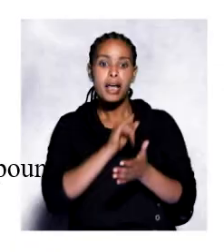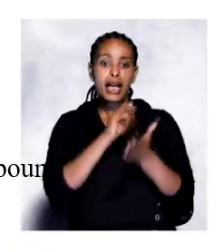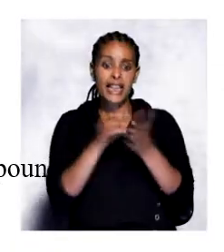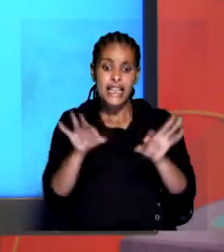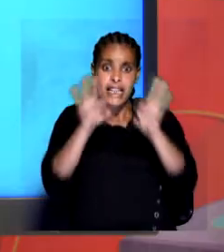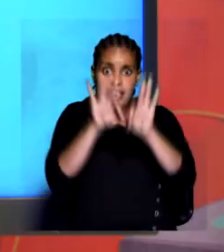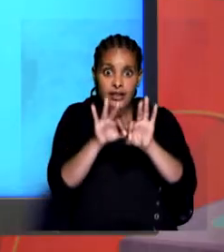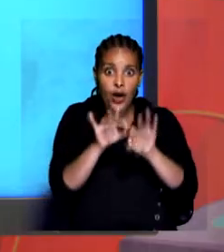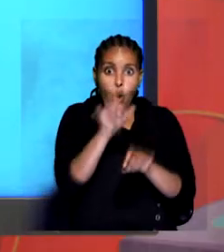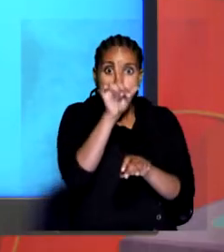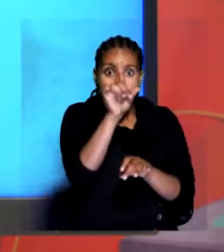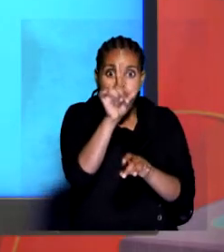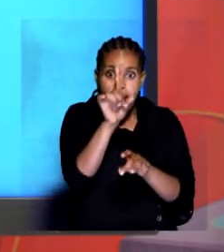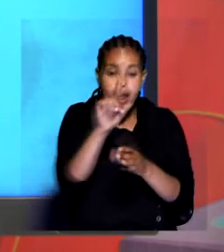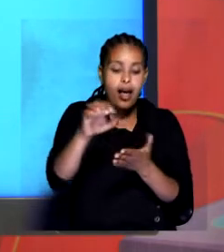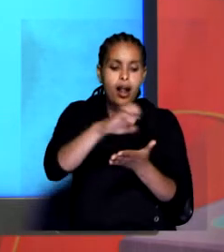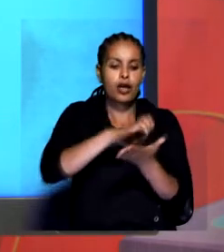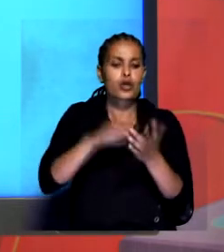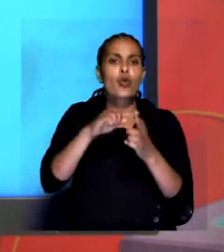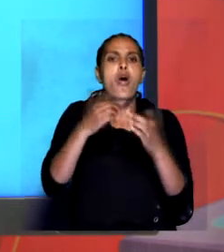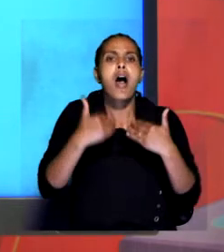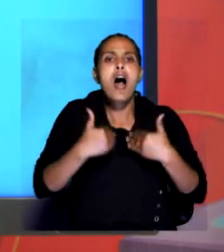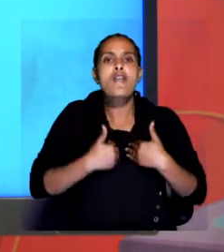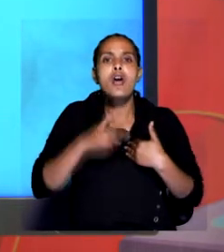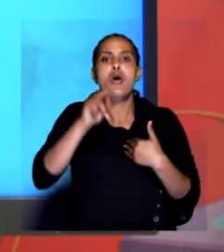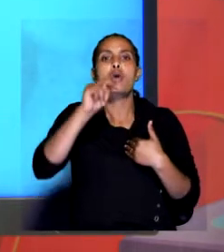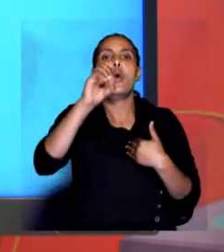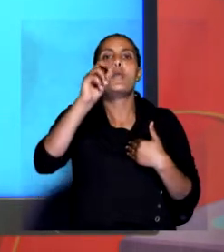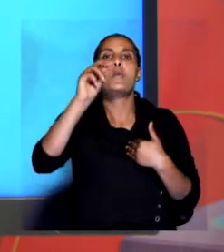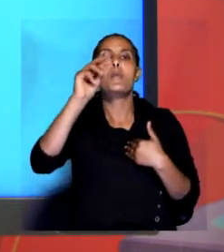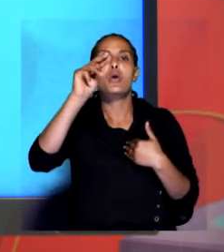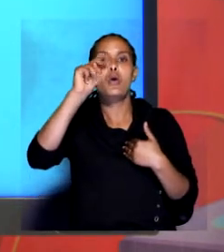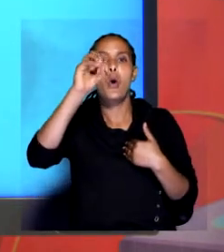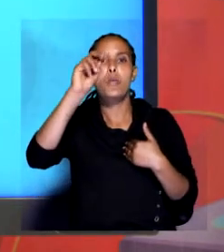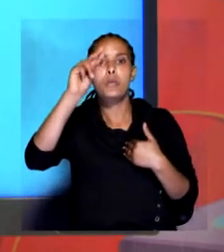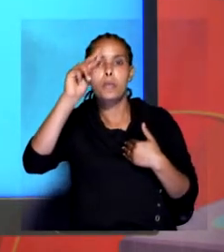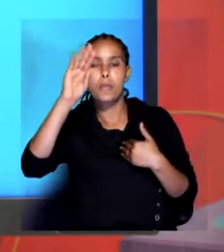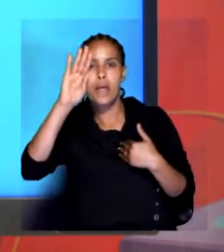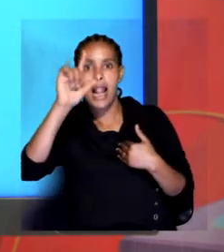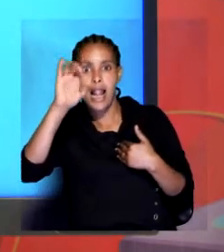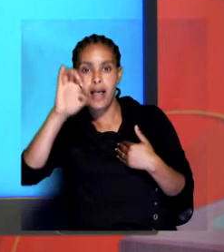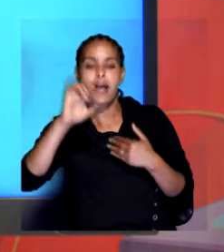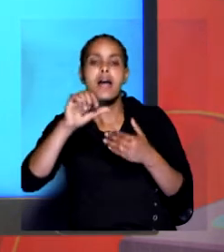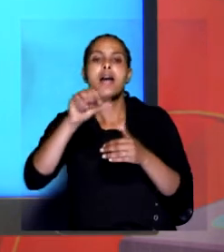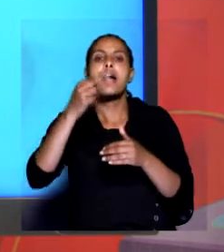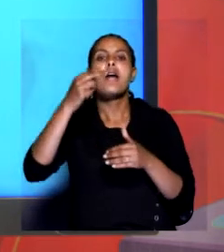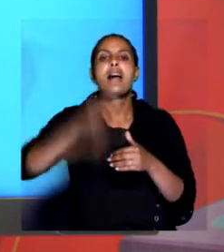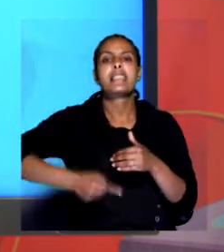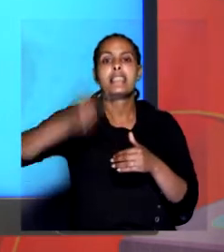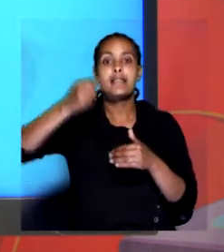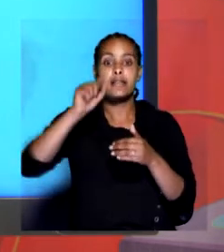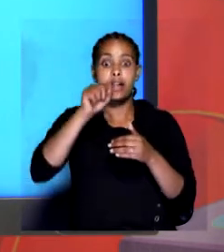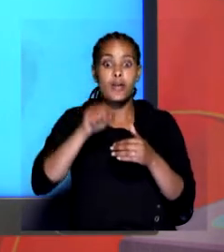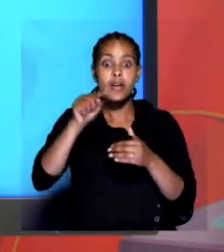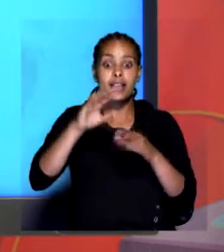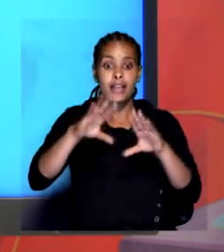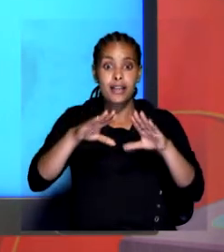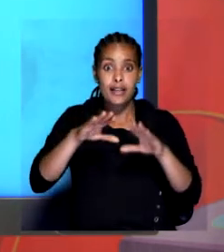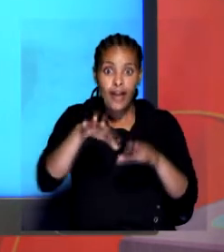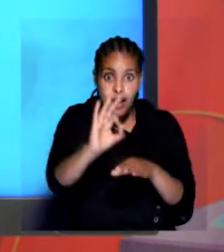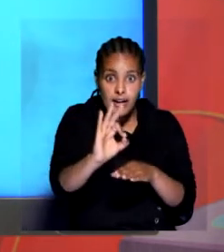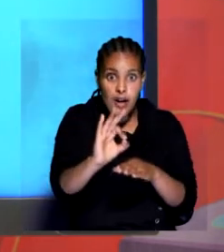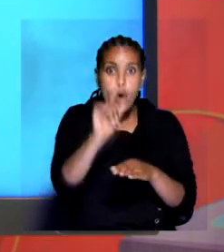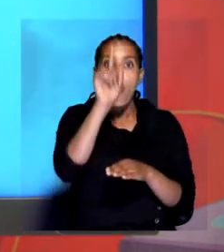needs one electron to have a noble gas electronic configuration. Therefore, it gains